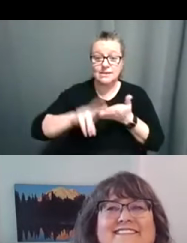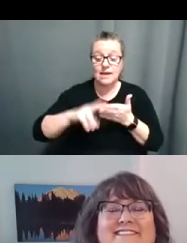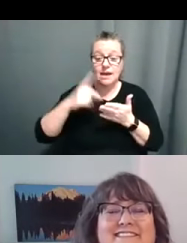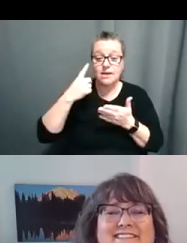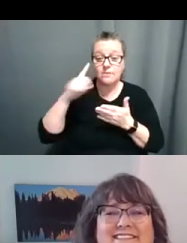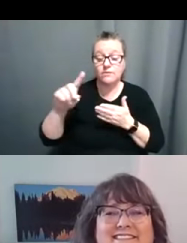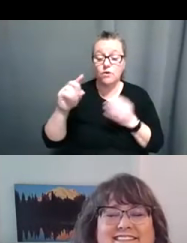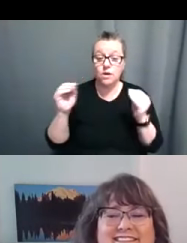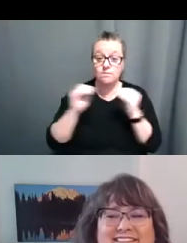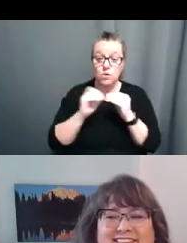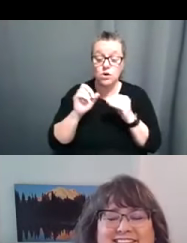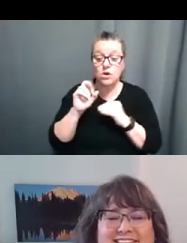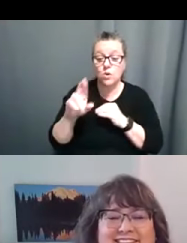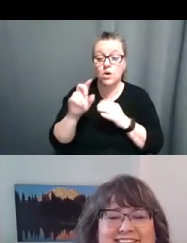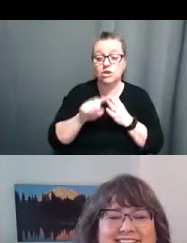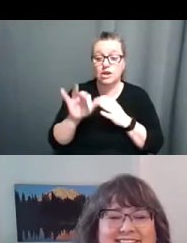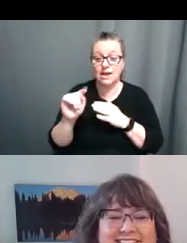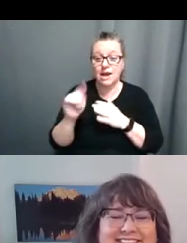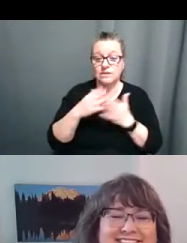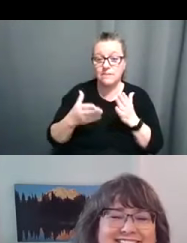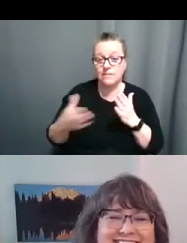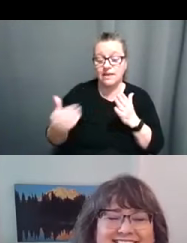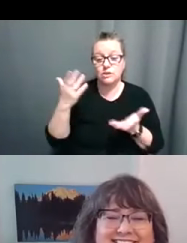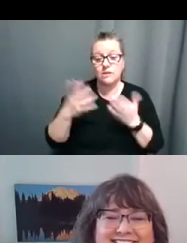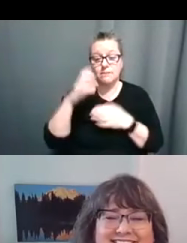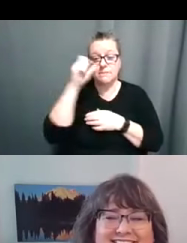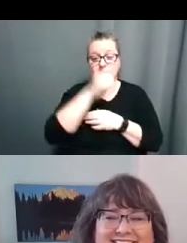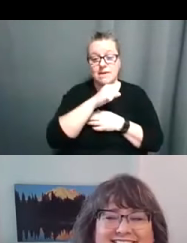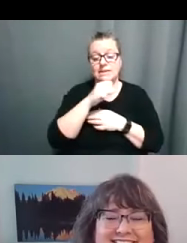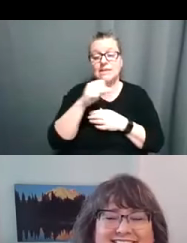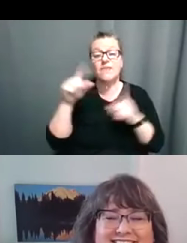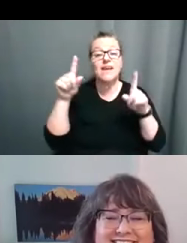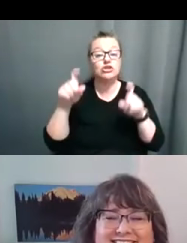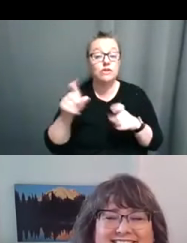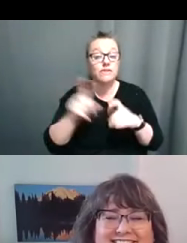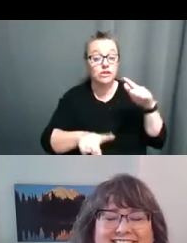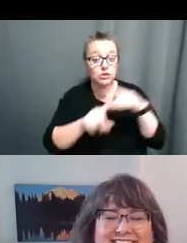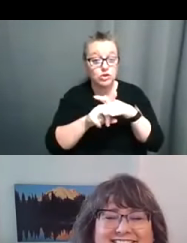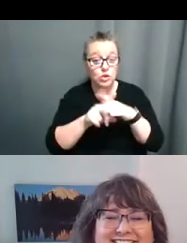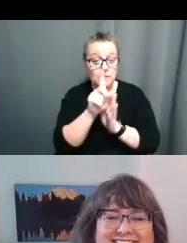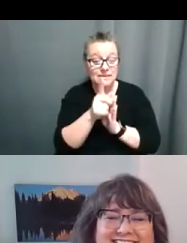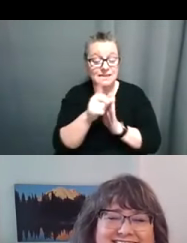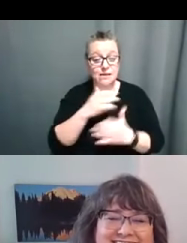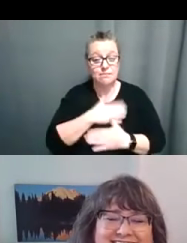for more, or check out some of the things you may have missed. In a second, that survey will pop up. We appreciate you